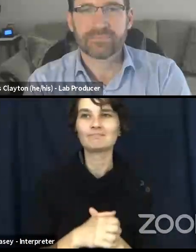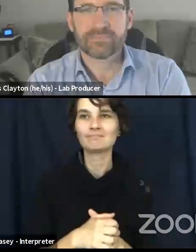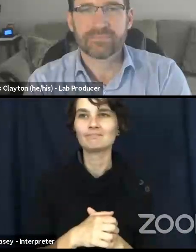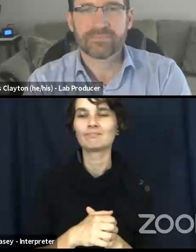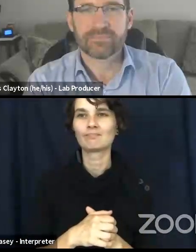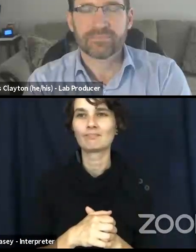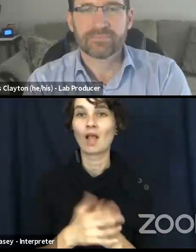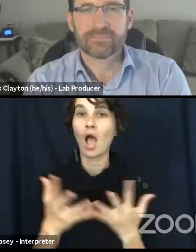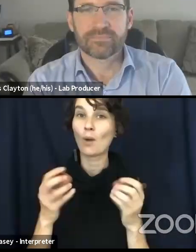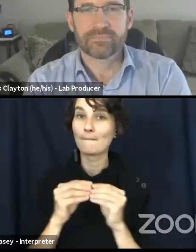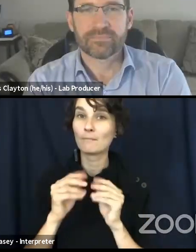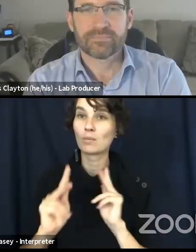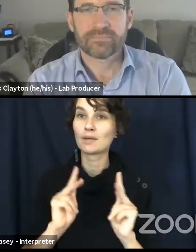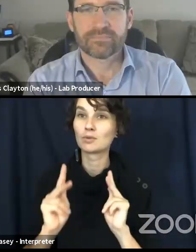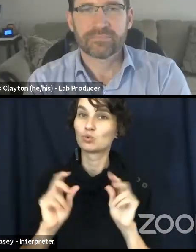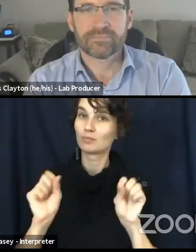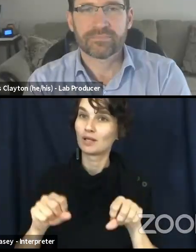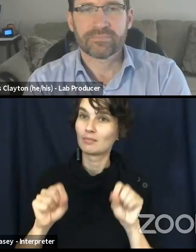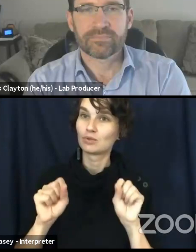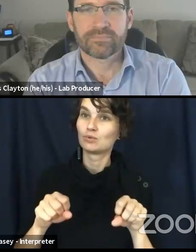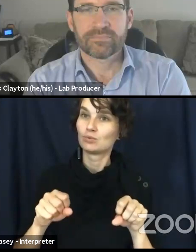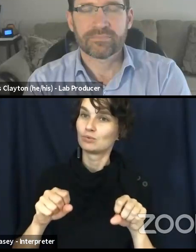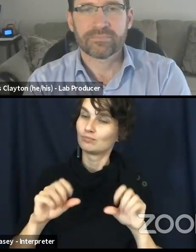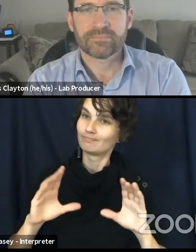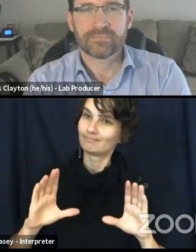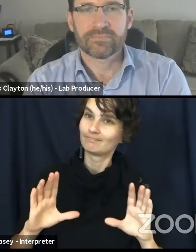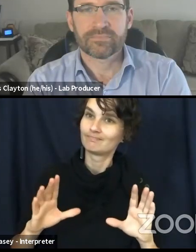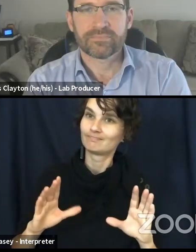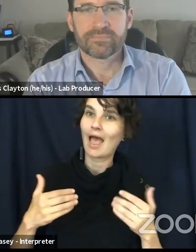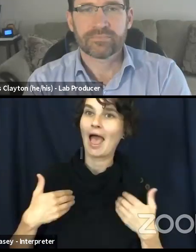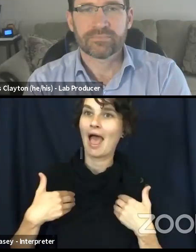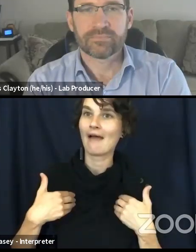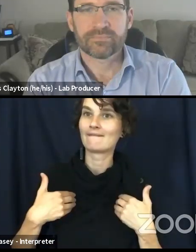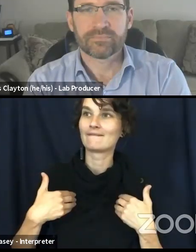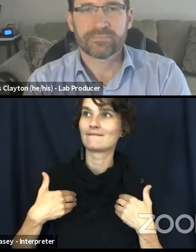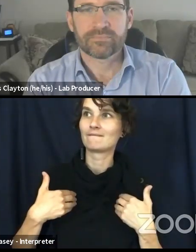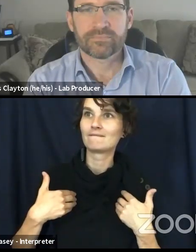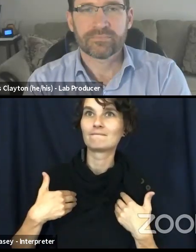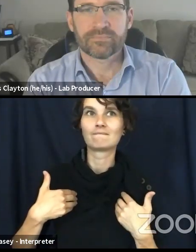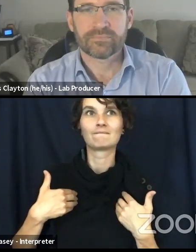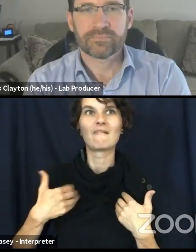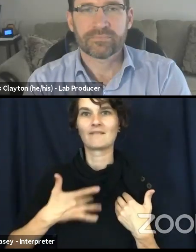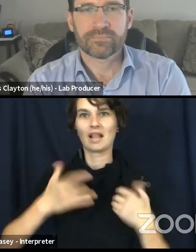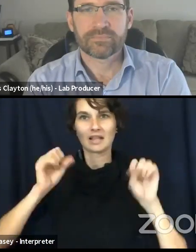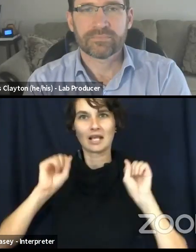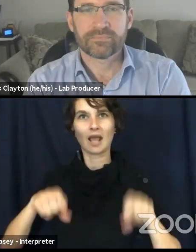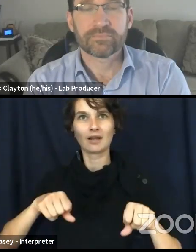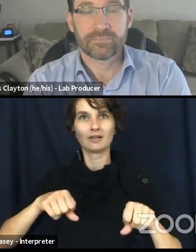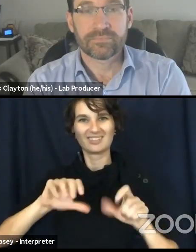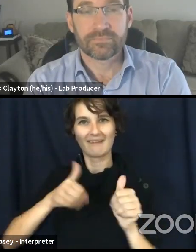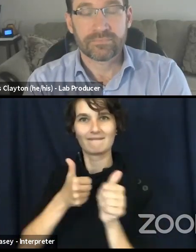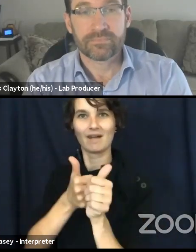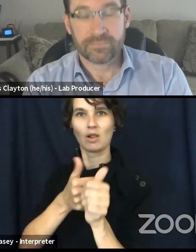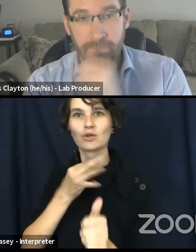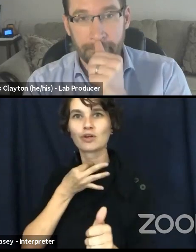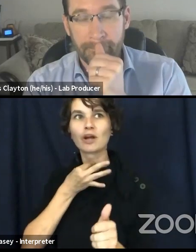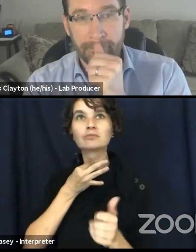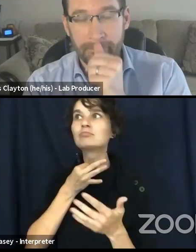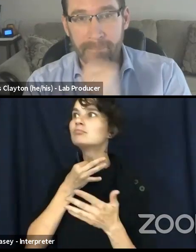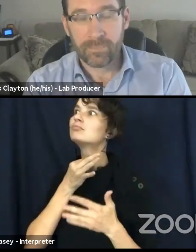more people to be able to do, to have license to just go towards their curiosities. And